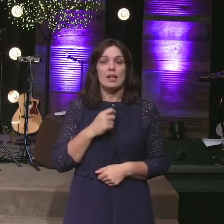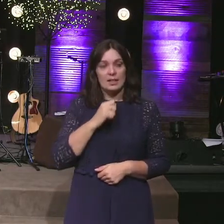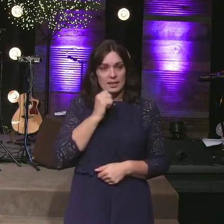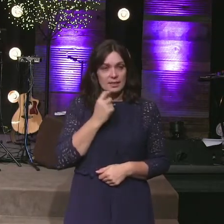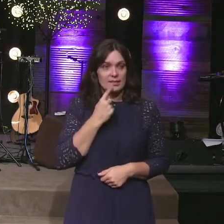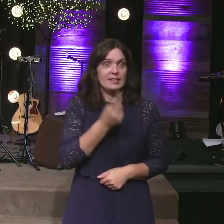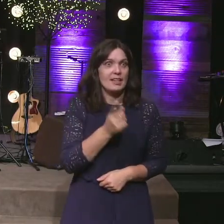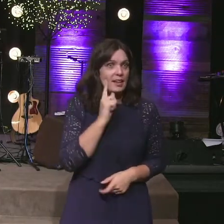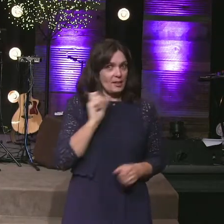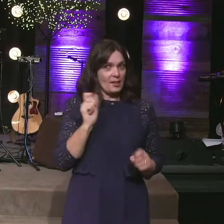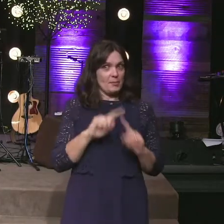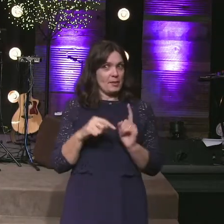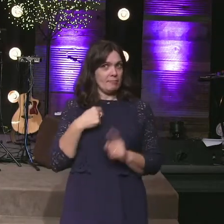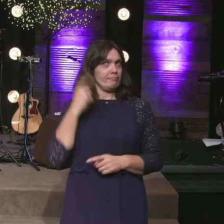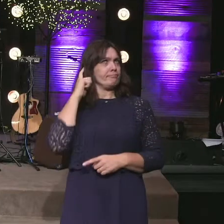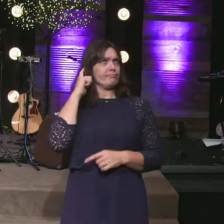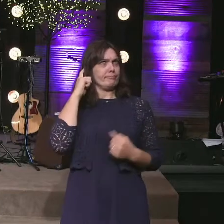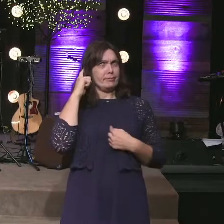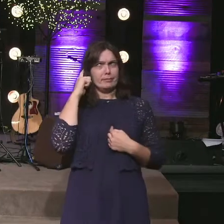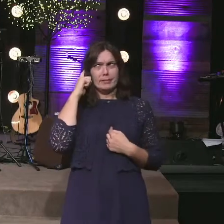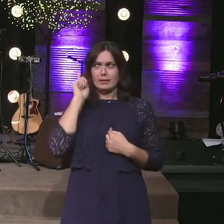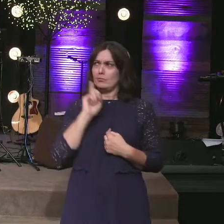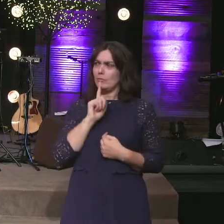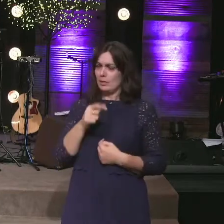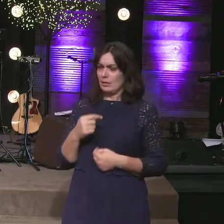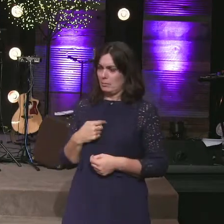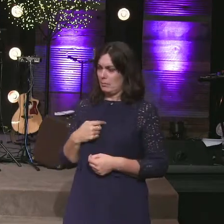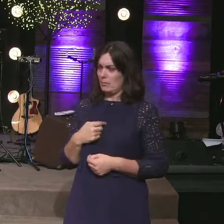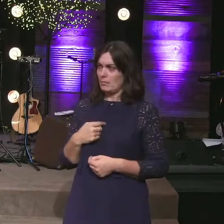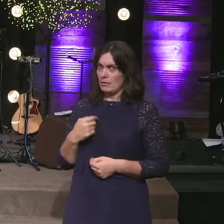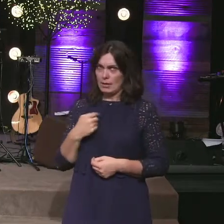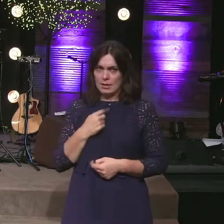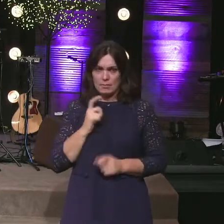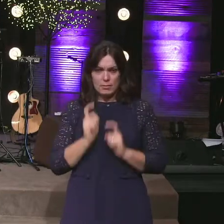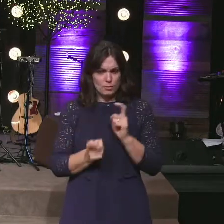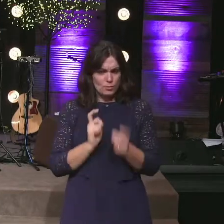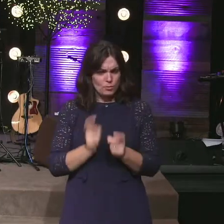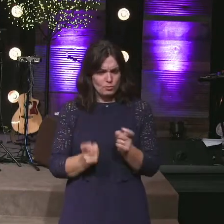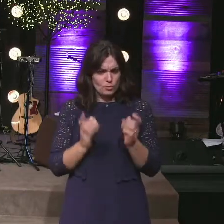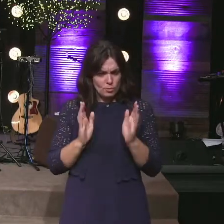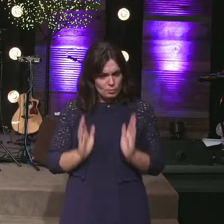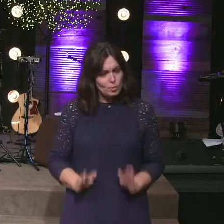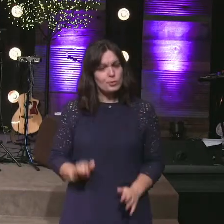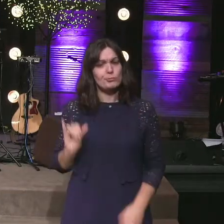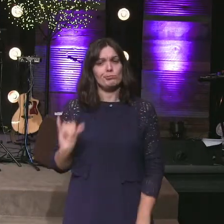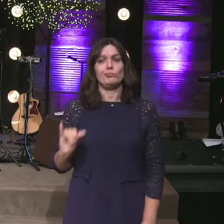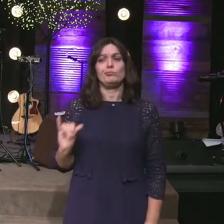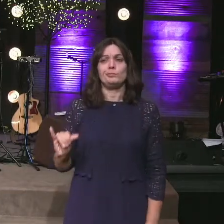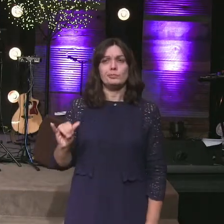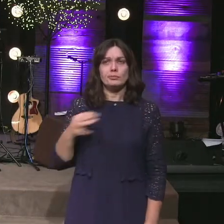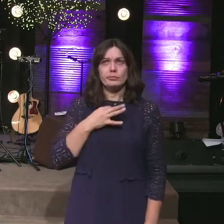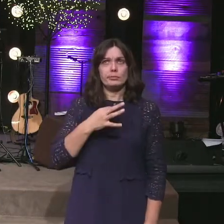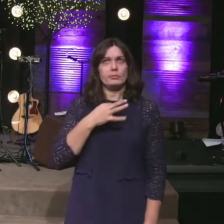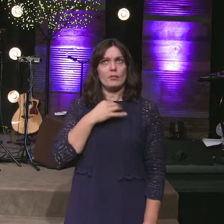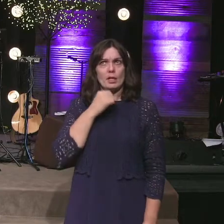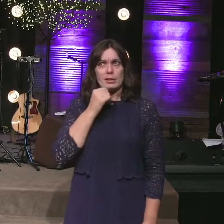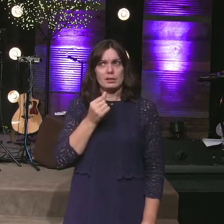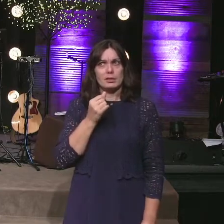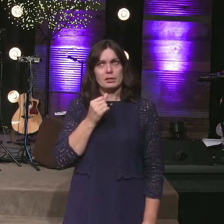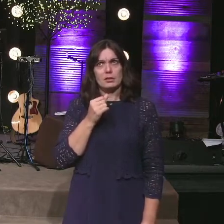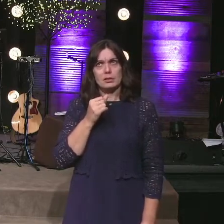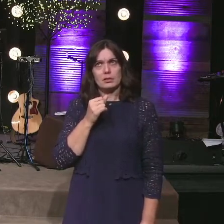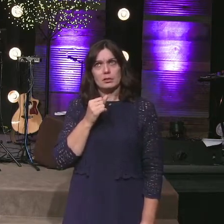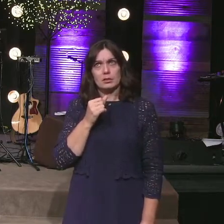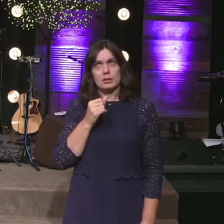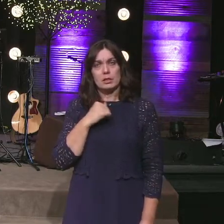I was thinking it, you know. Me? I am a generous person? Oh, my gosh. I'd taken my eyes